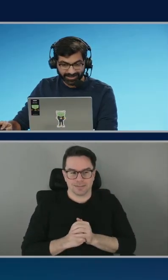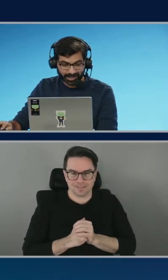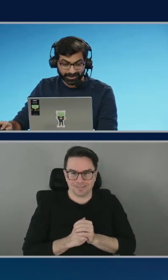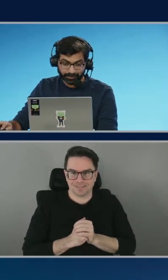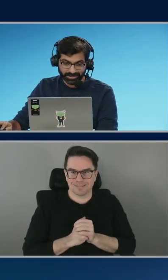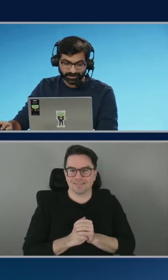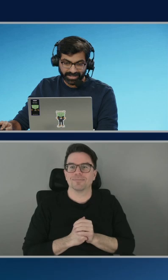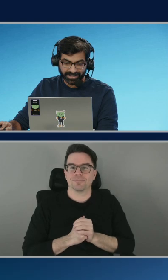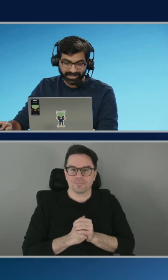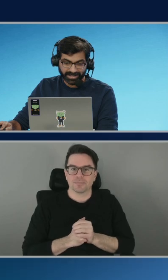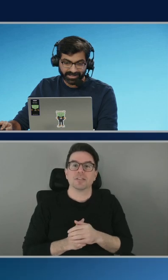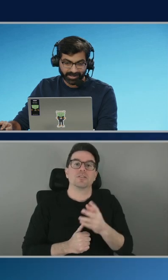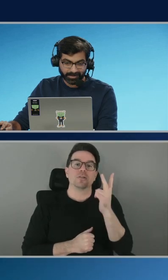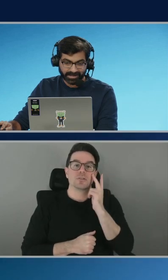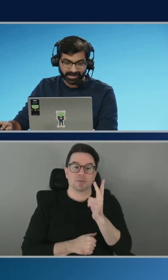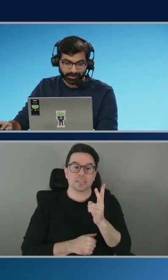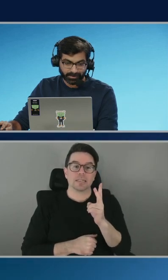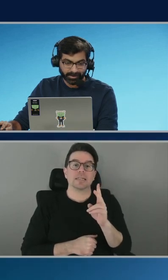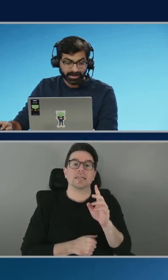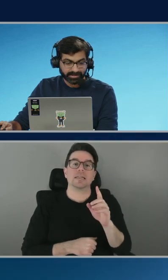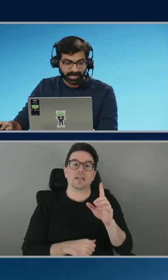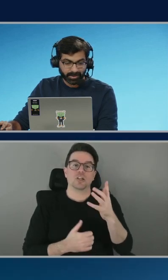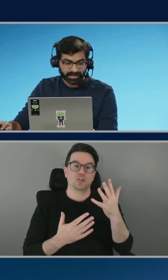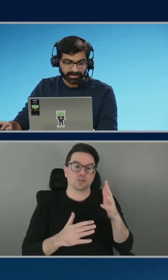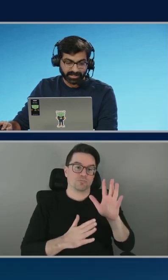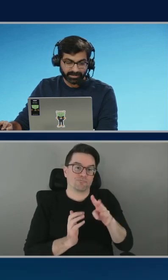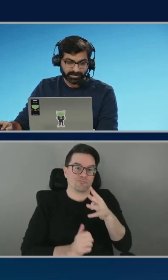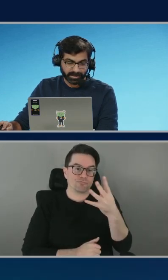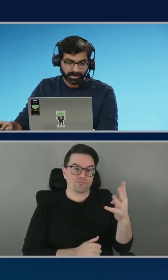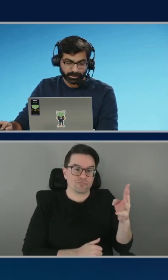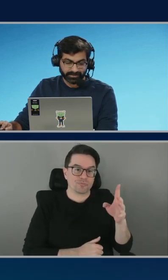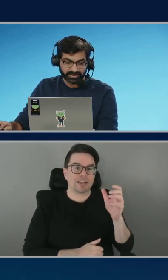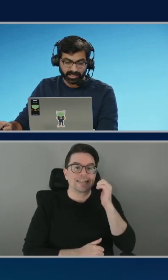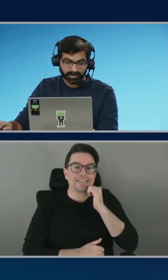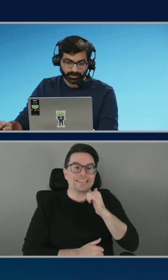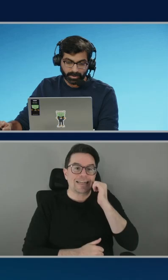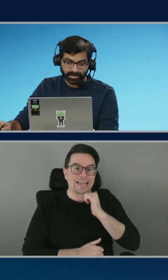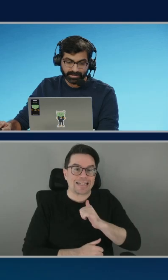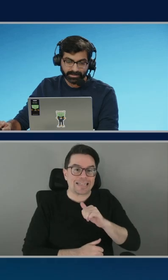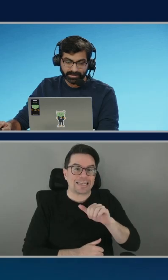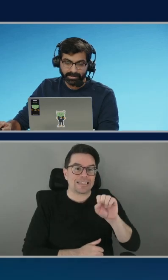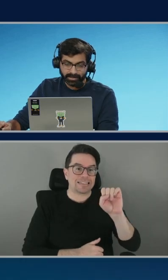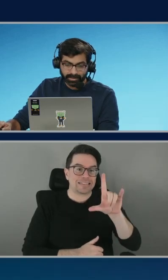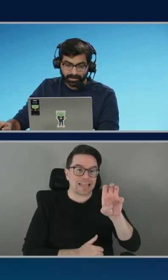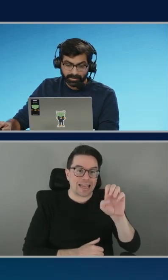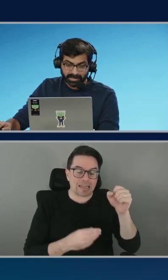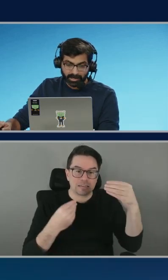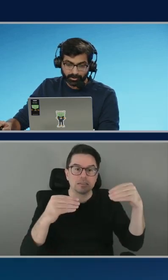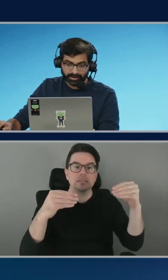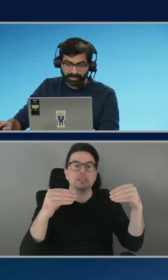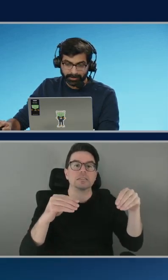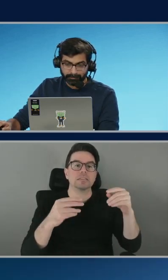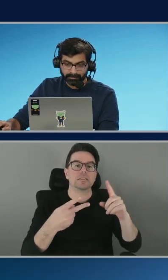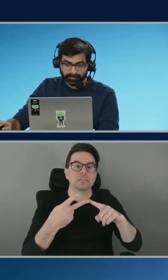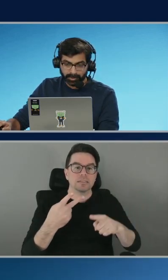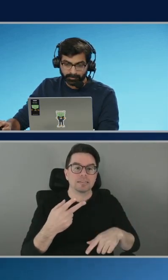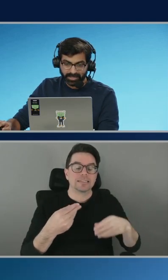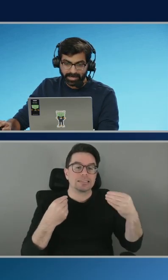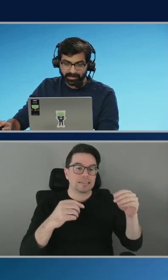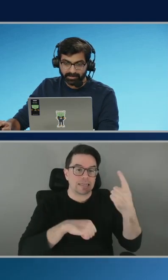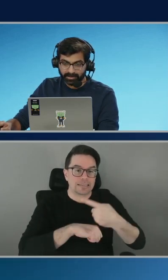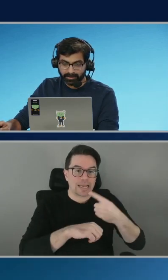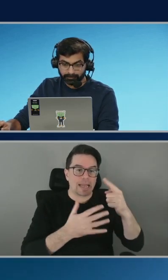sales table that we just created in the PyDay demo database, and then you have the schema as well. Now,